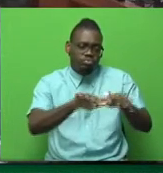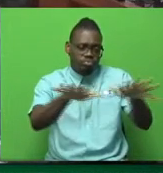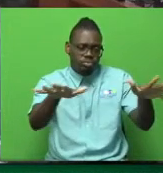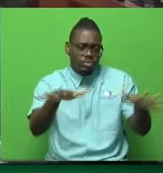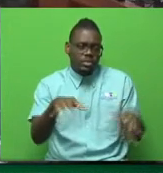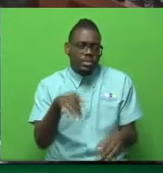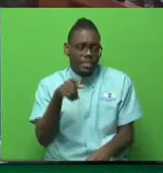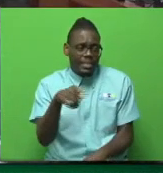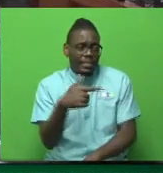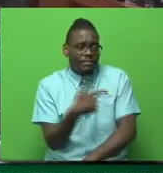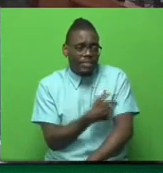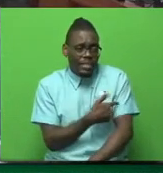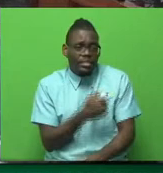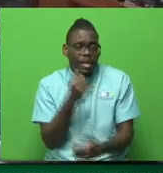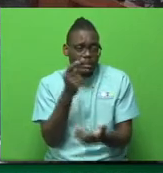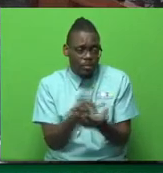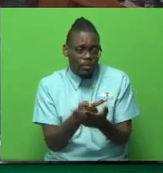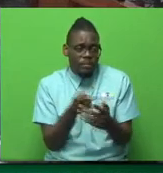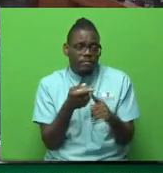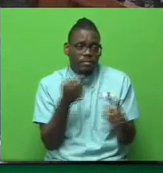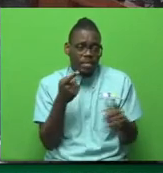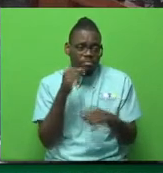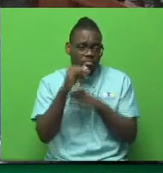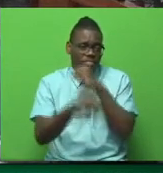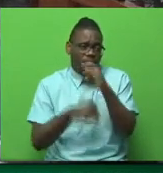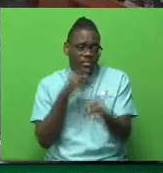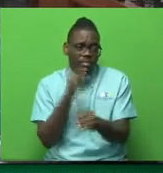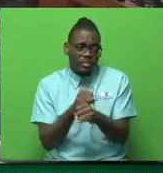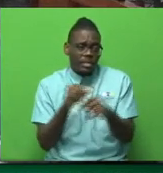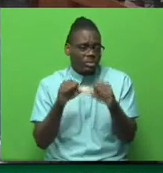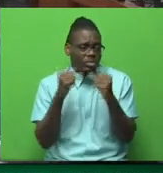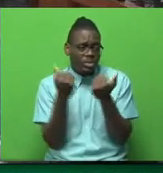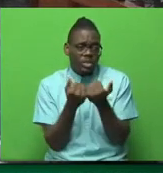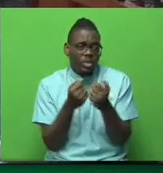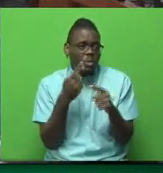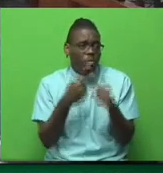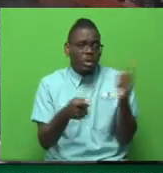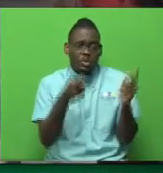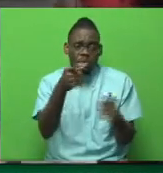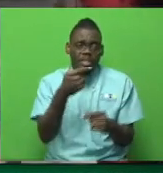been approved by International agencies this is incorrect